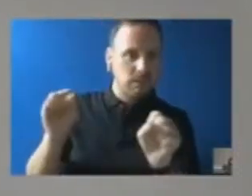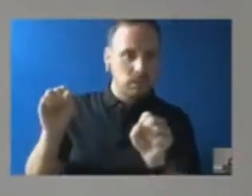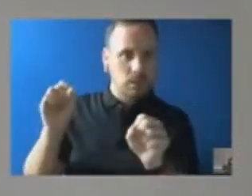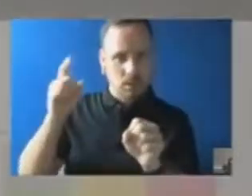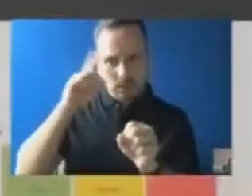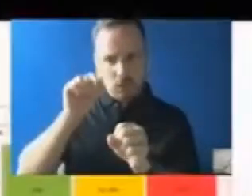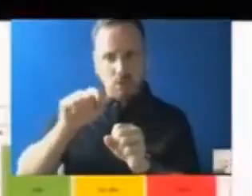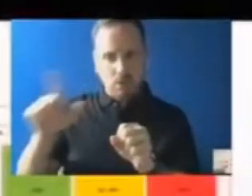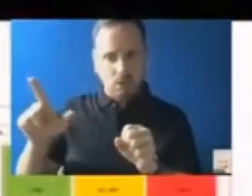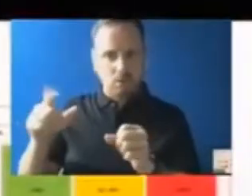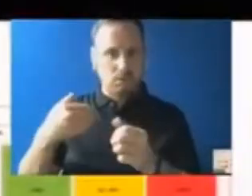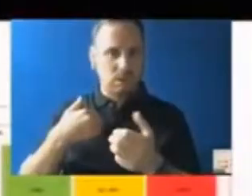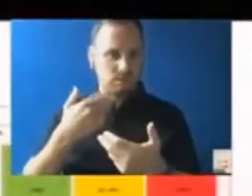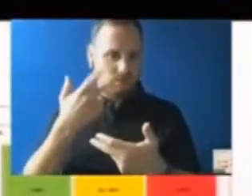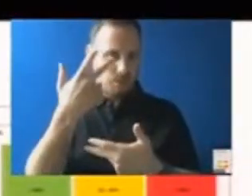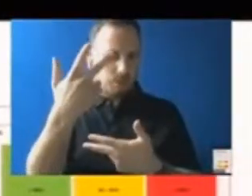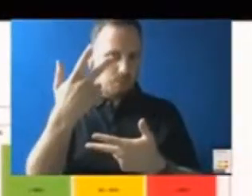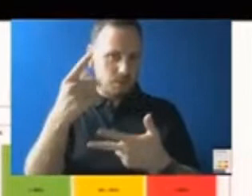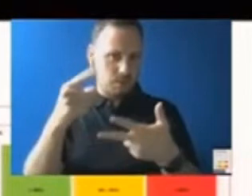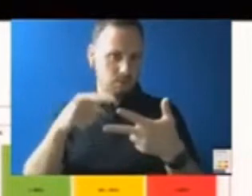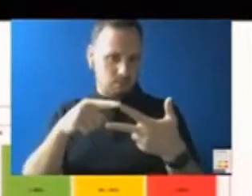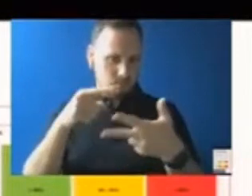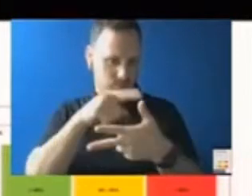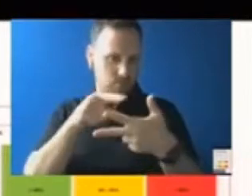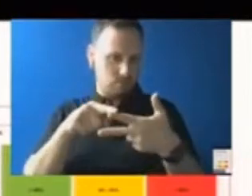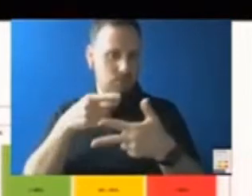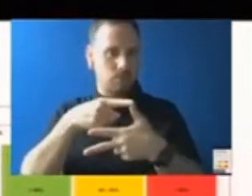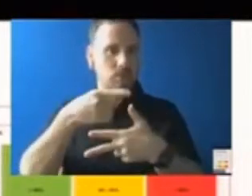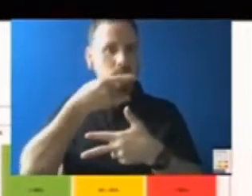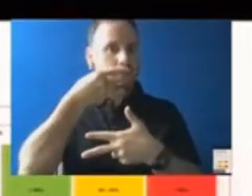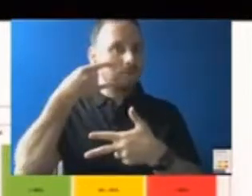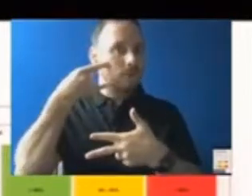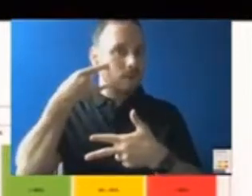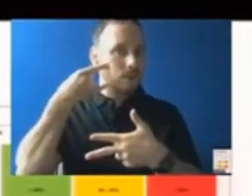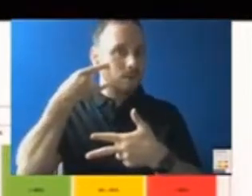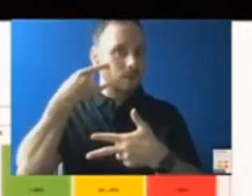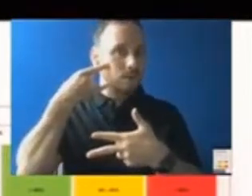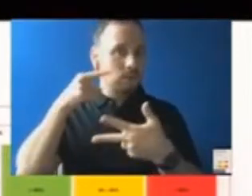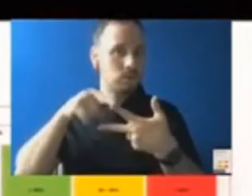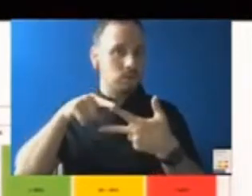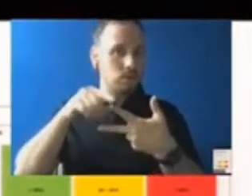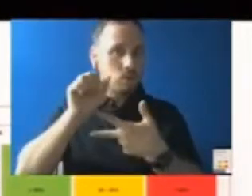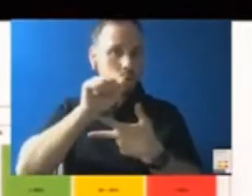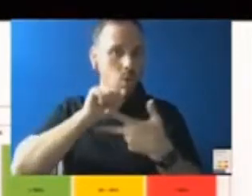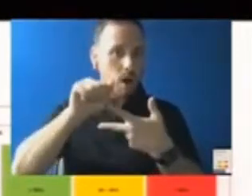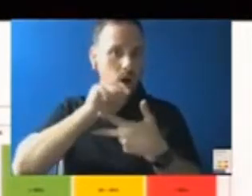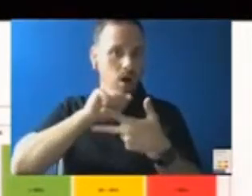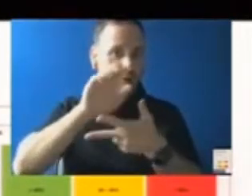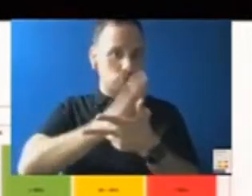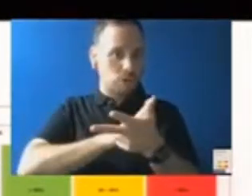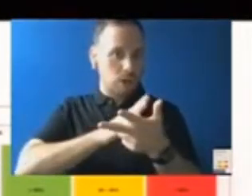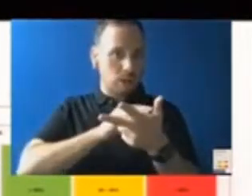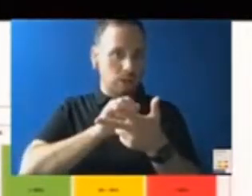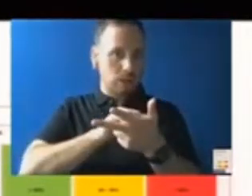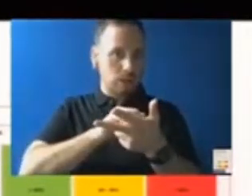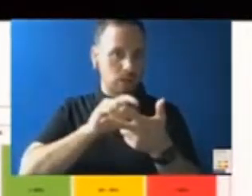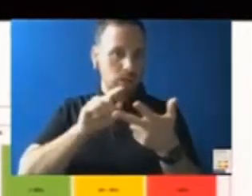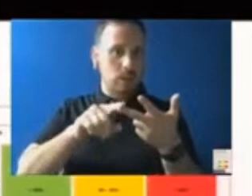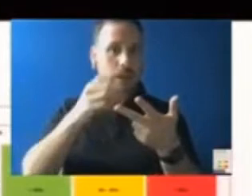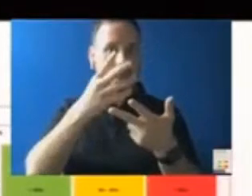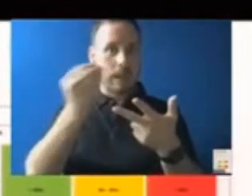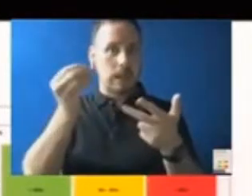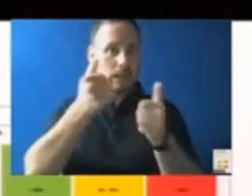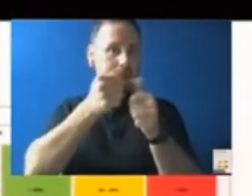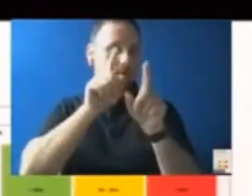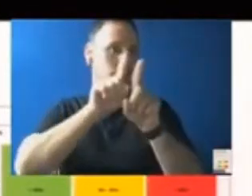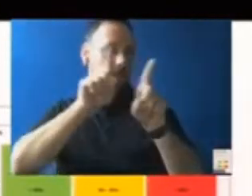they are, which is wear face covering, wash your hands, and wait and maintain 6 feet. If I heard it once, I